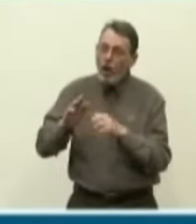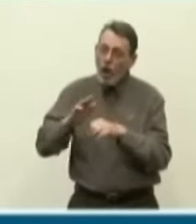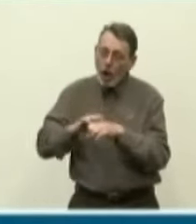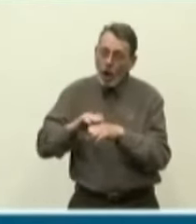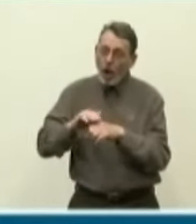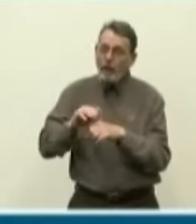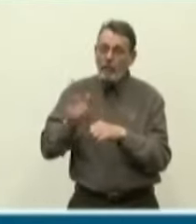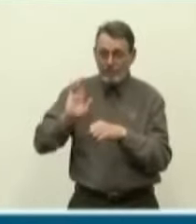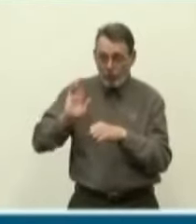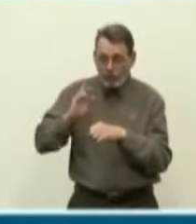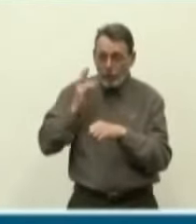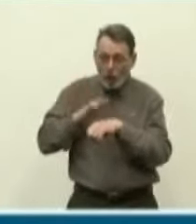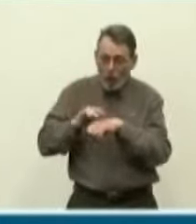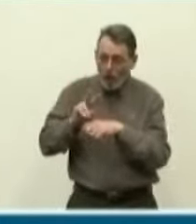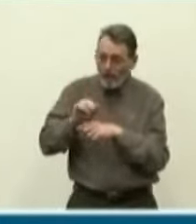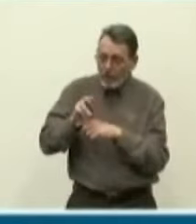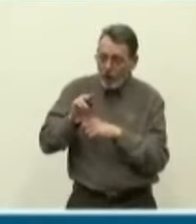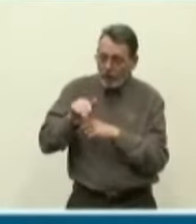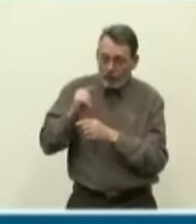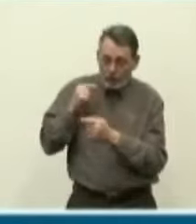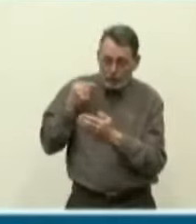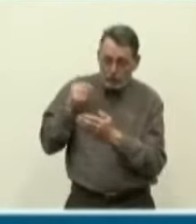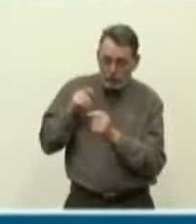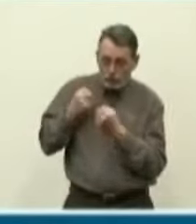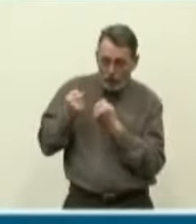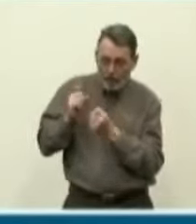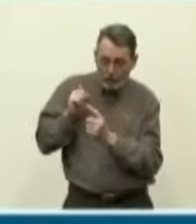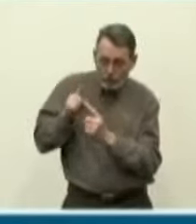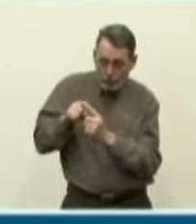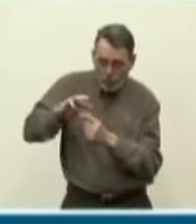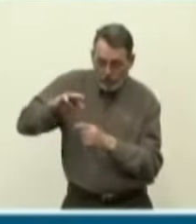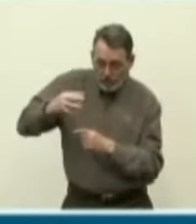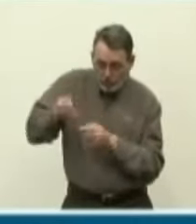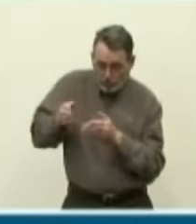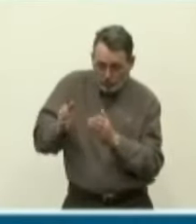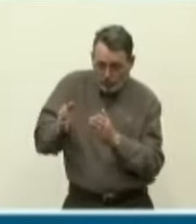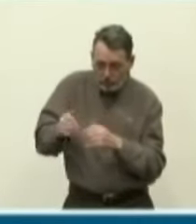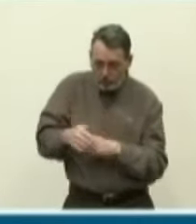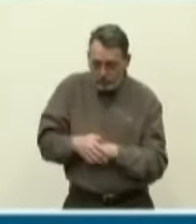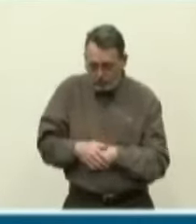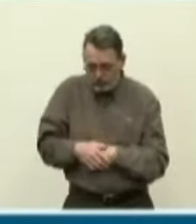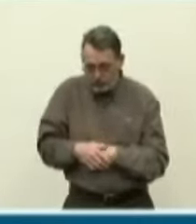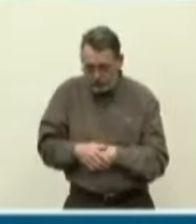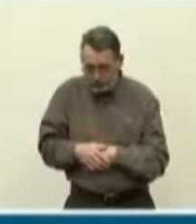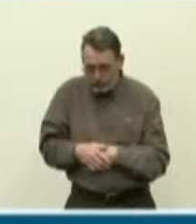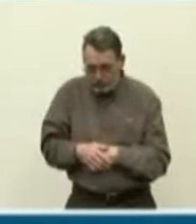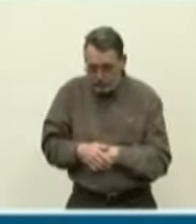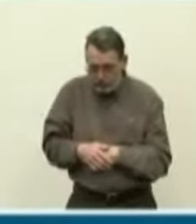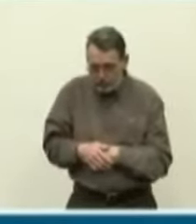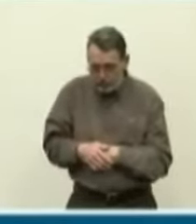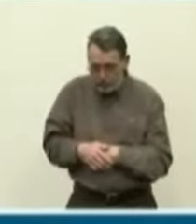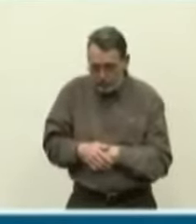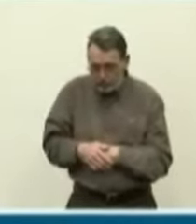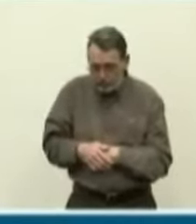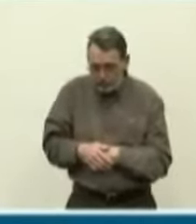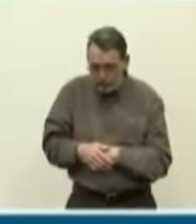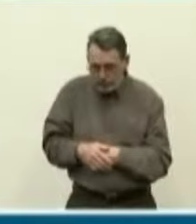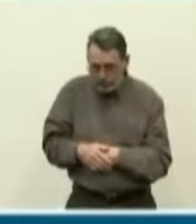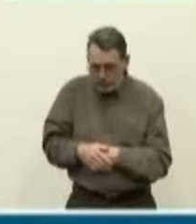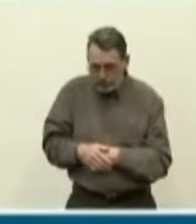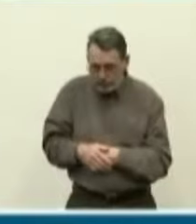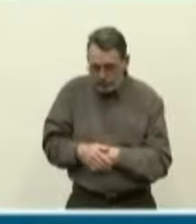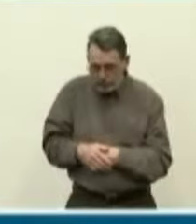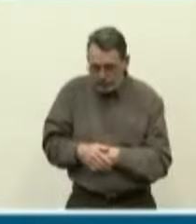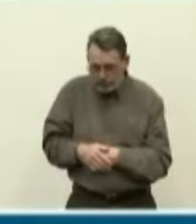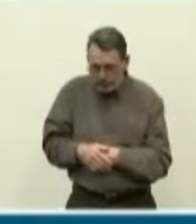4th. And 03. And we need a 100 unit here. Yeah.